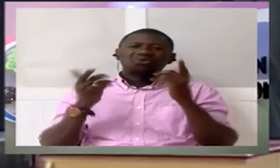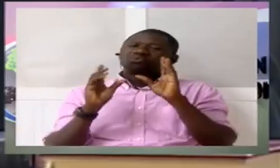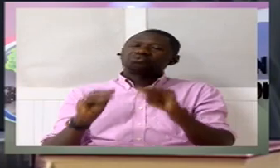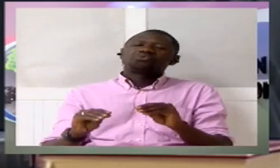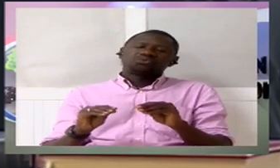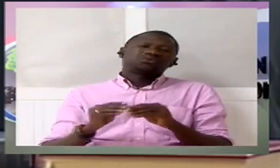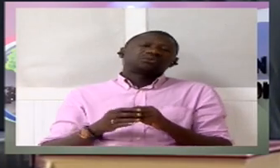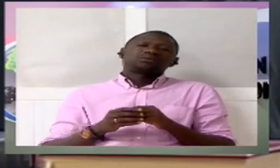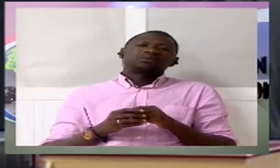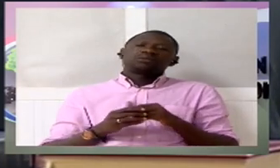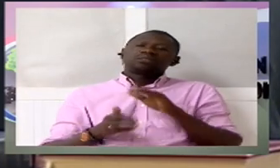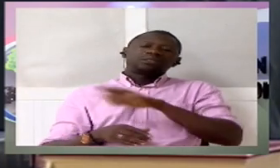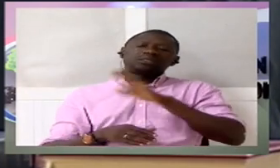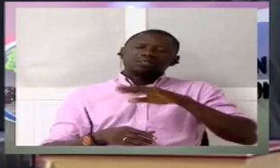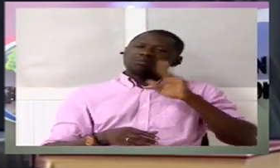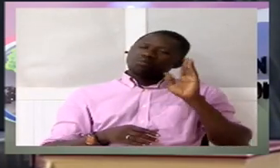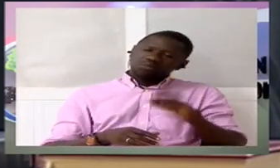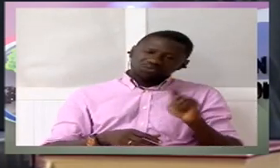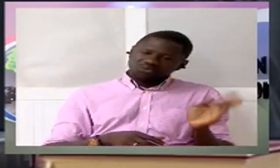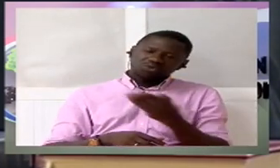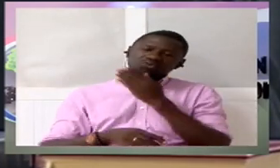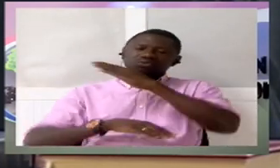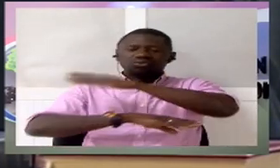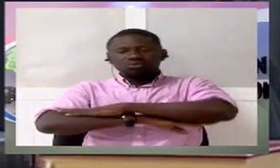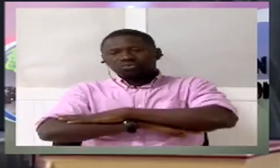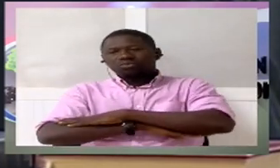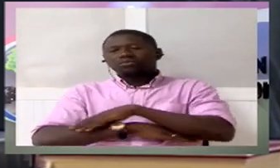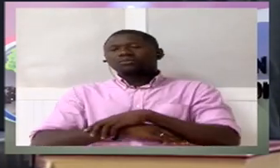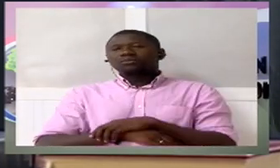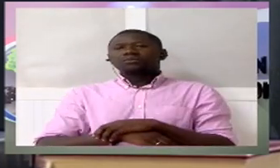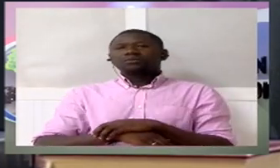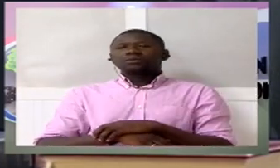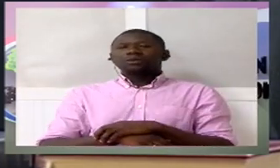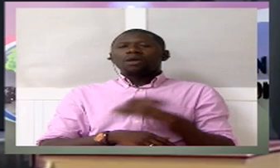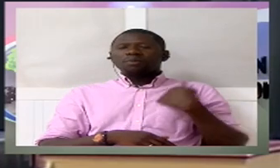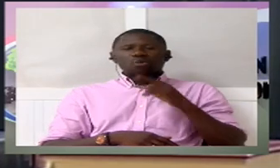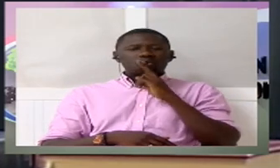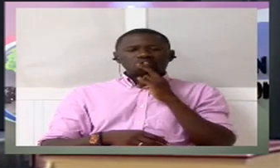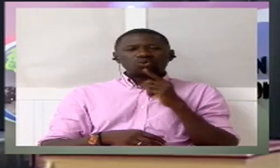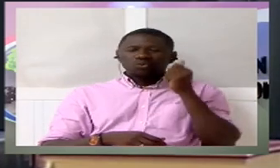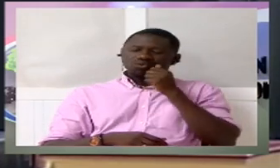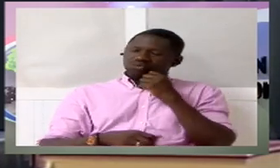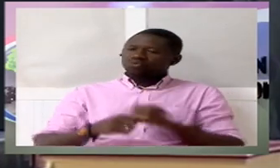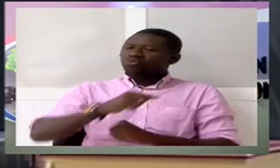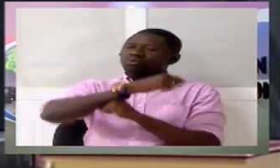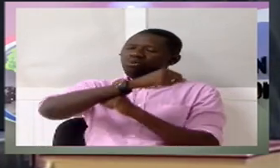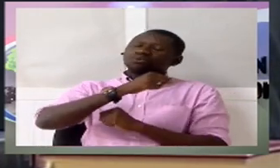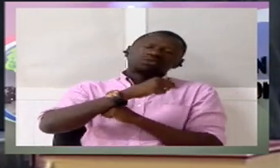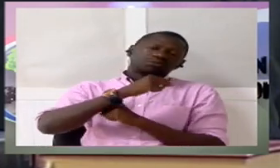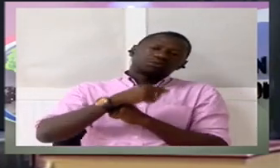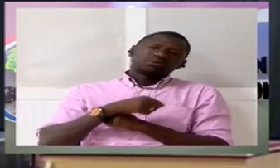know what to do. The kids were supposed to go to school. Those that used to